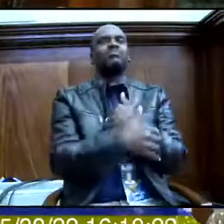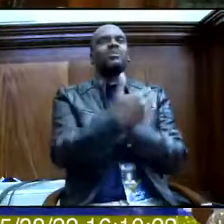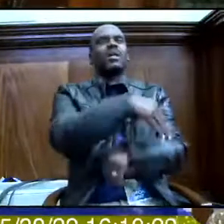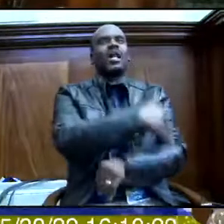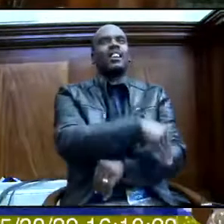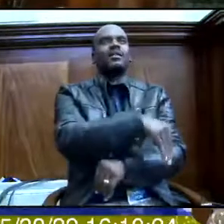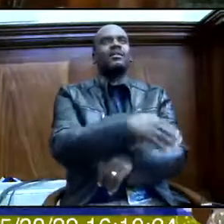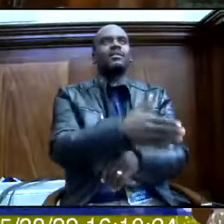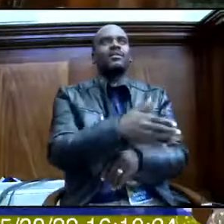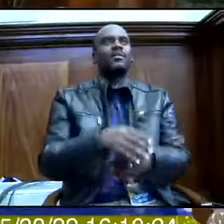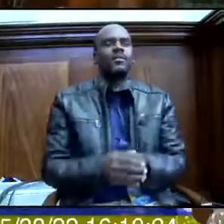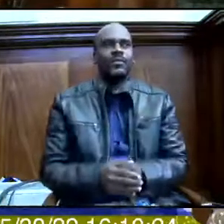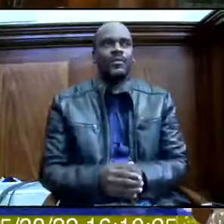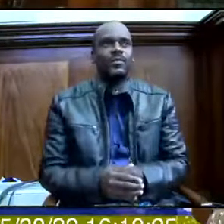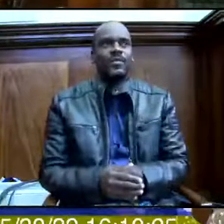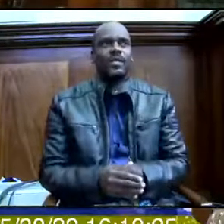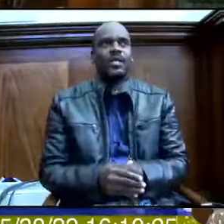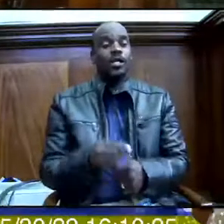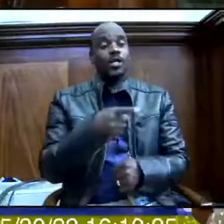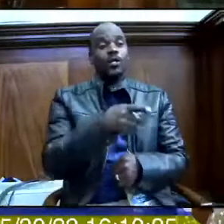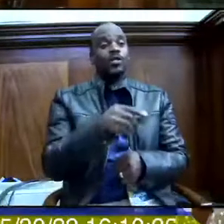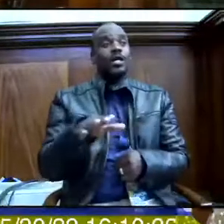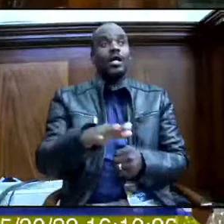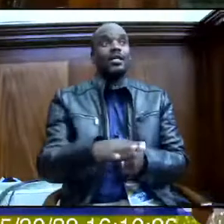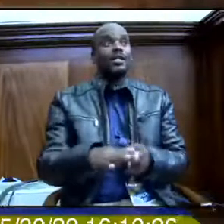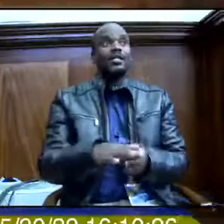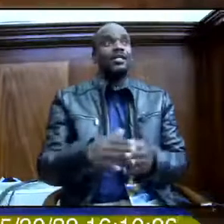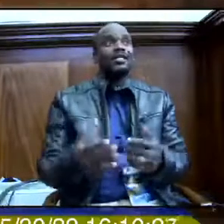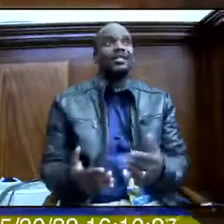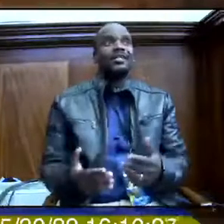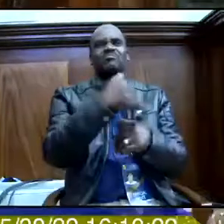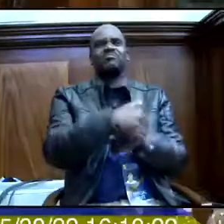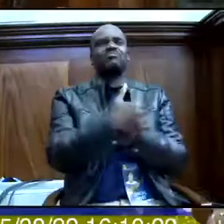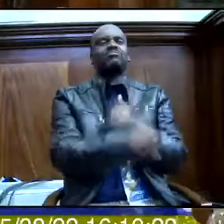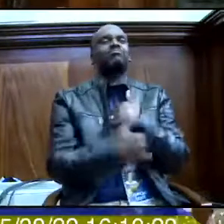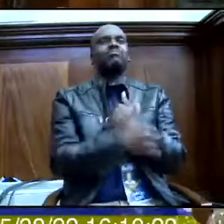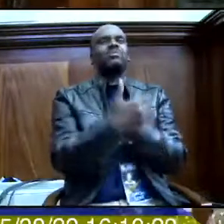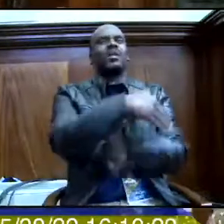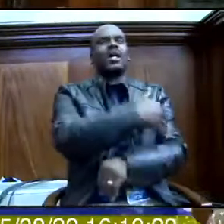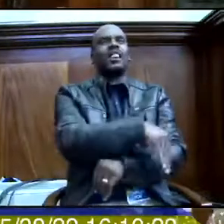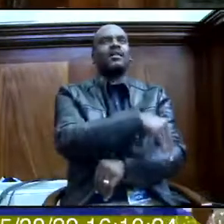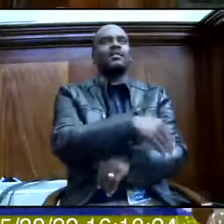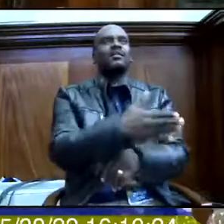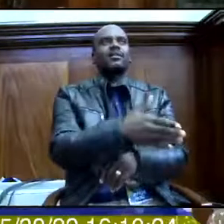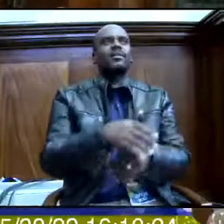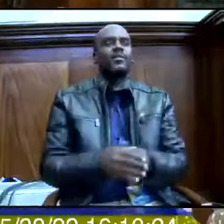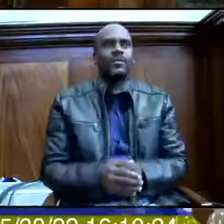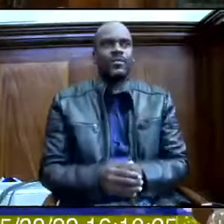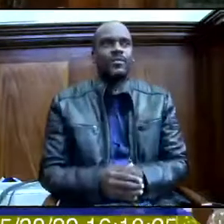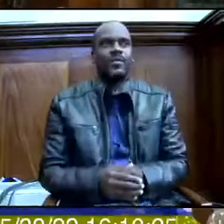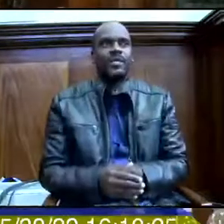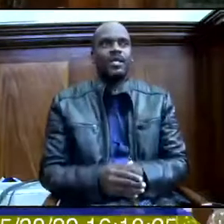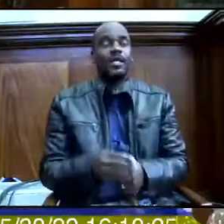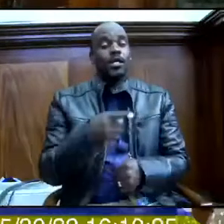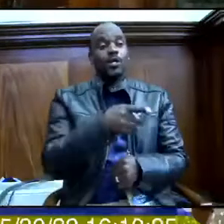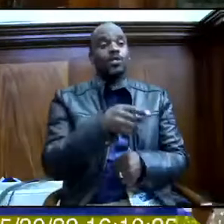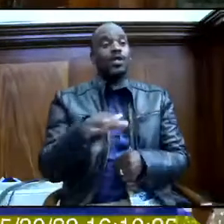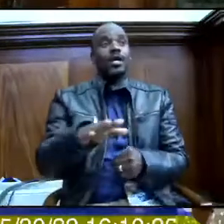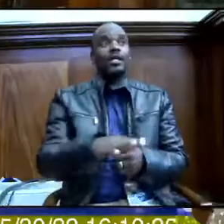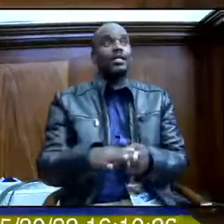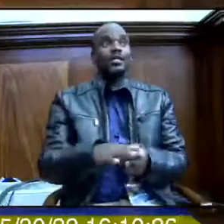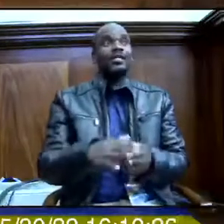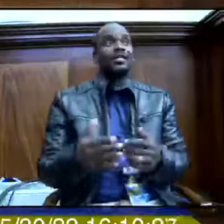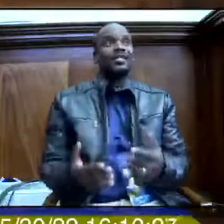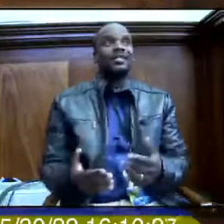evasive in terms of paying tax those are the areas how do you ensure that that one is evasive in terms of paying tax those are the areas how do you ensure